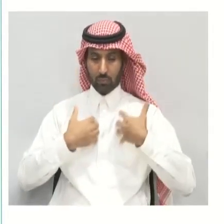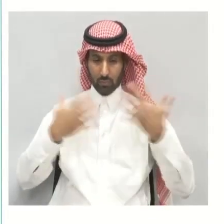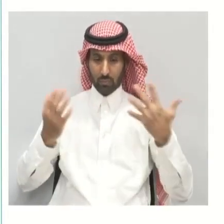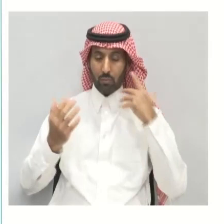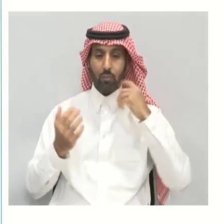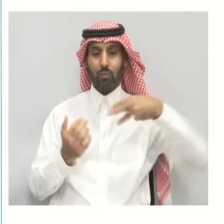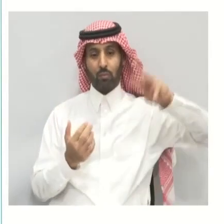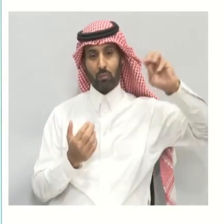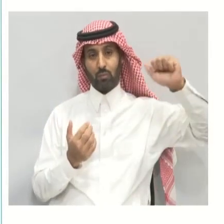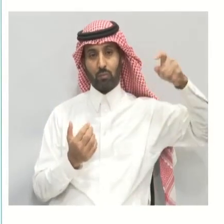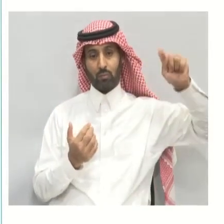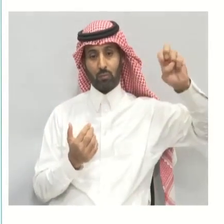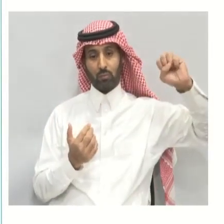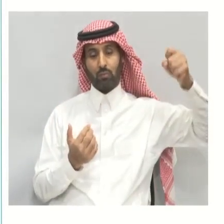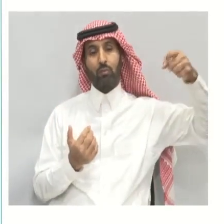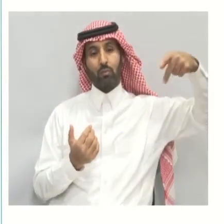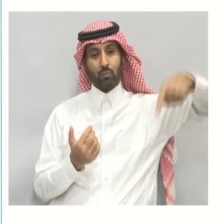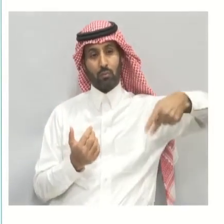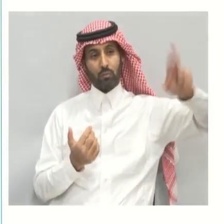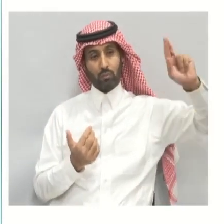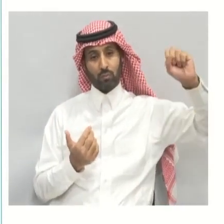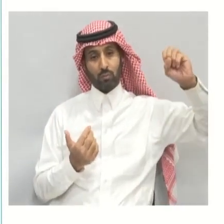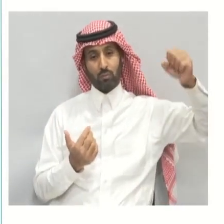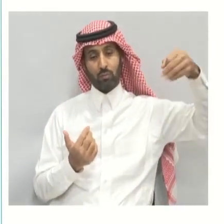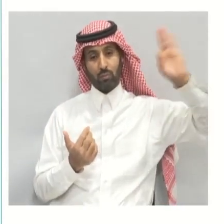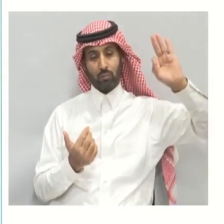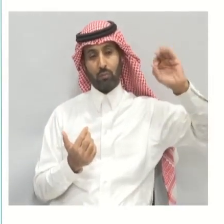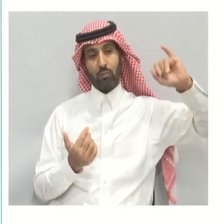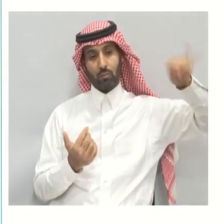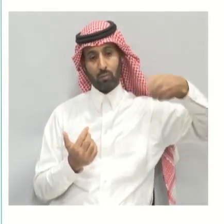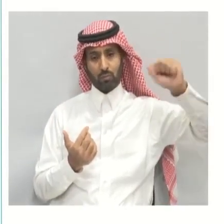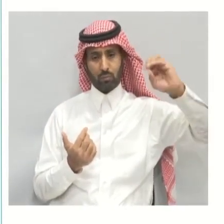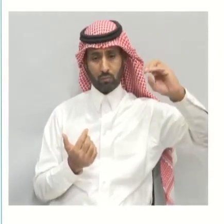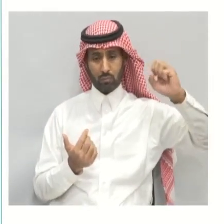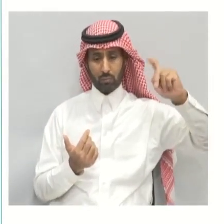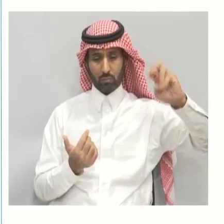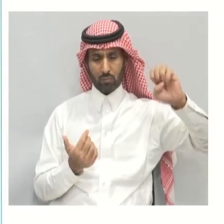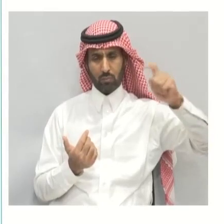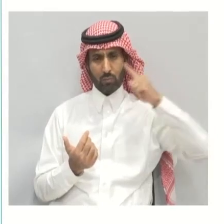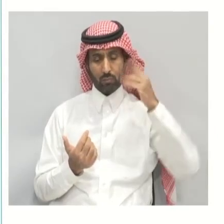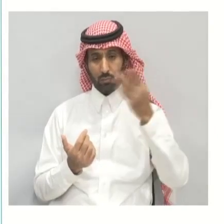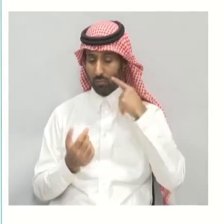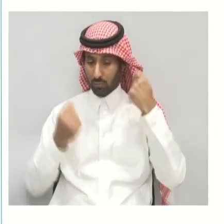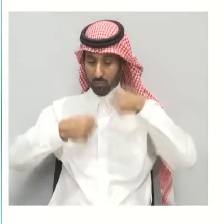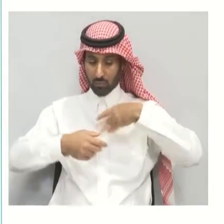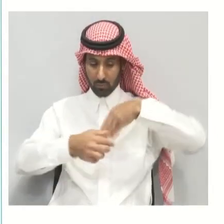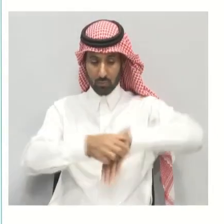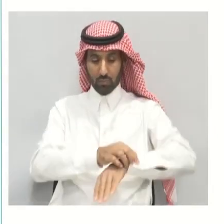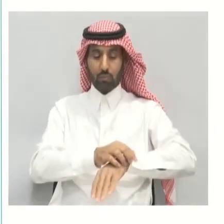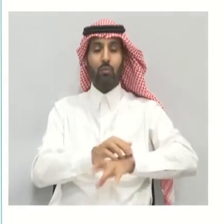or raincoats with hoods to keep their heads dry. And they also wear rubber boots